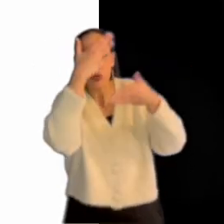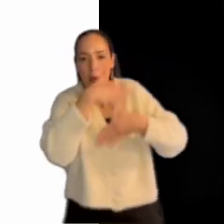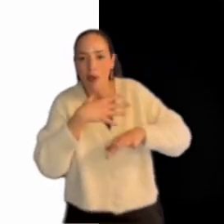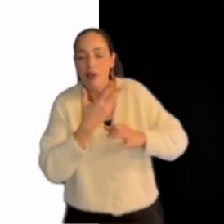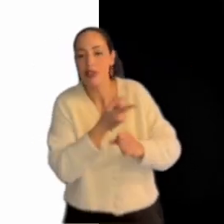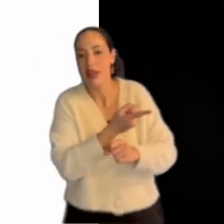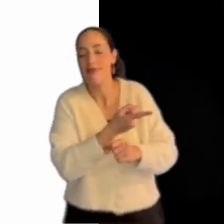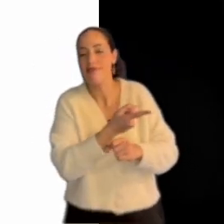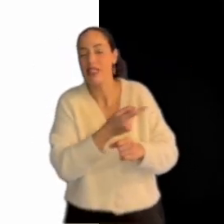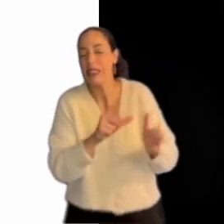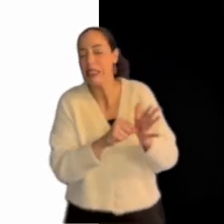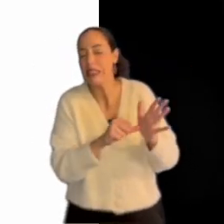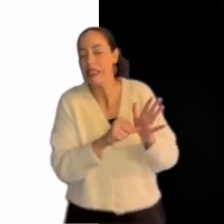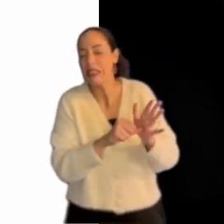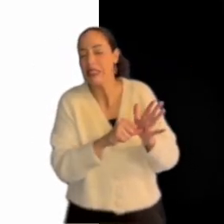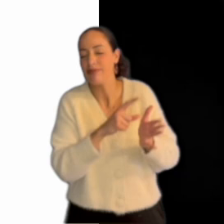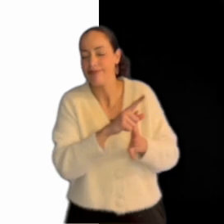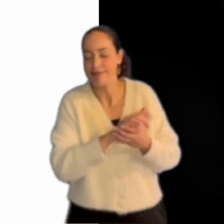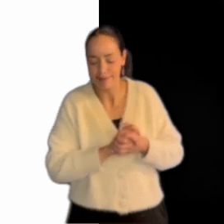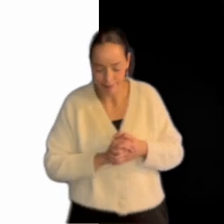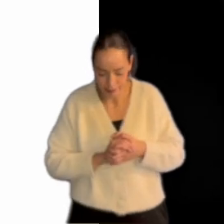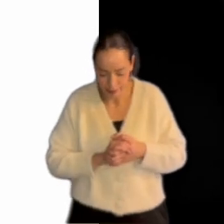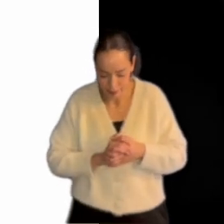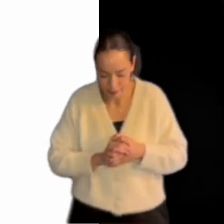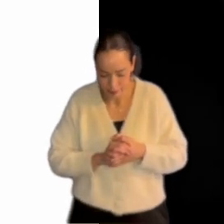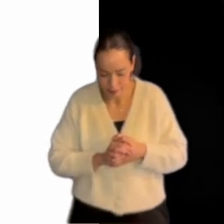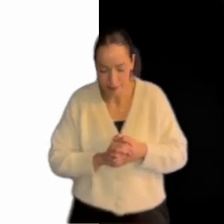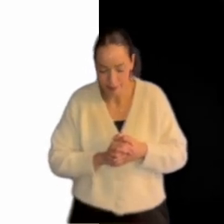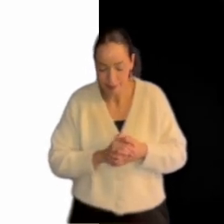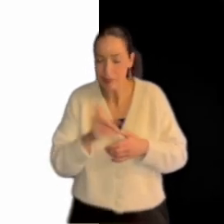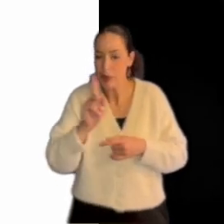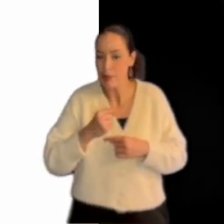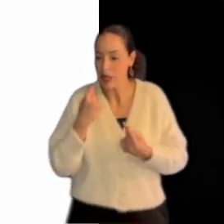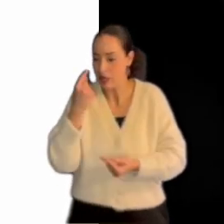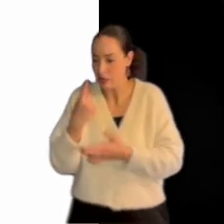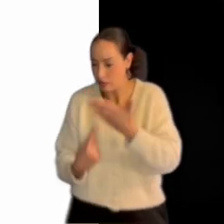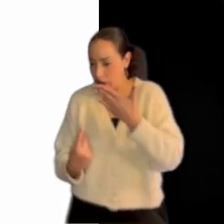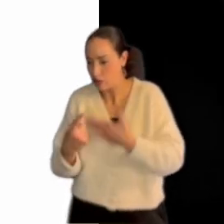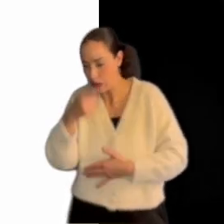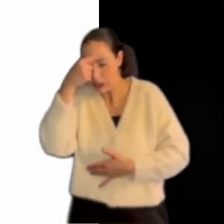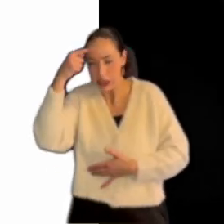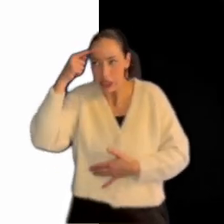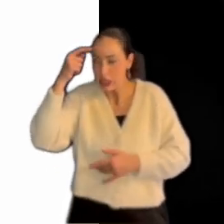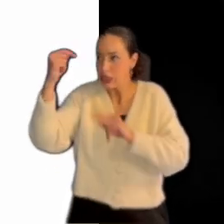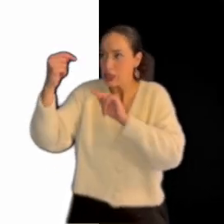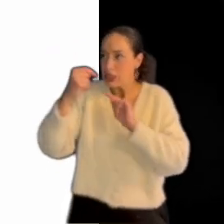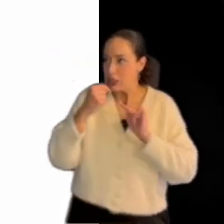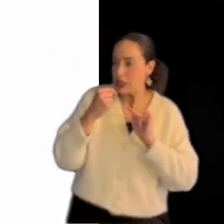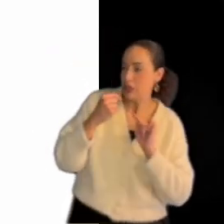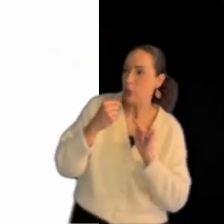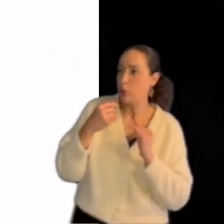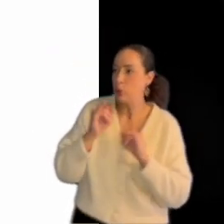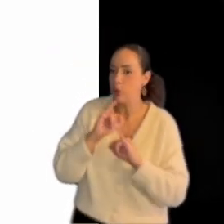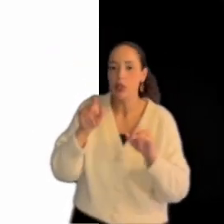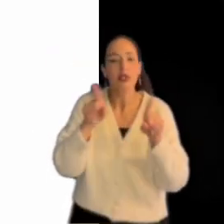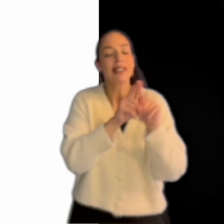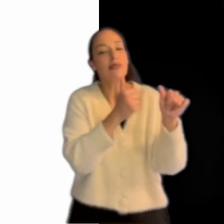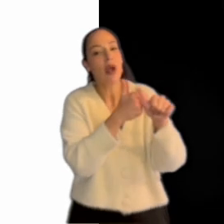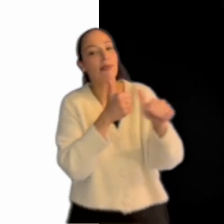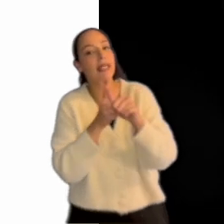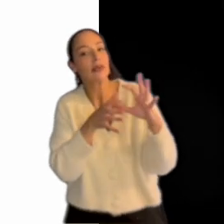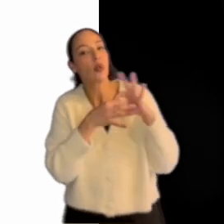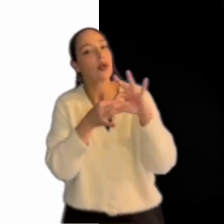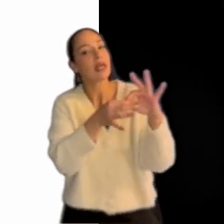can experience trauma, stress, struggle, and adversity, so too can organisations. Indeed, even without the effect of a global